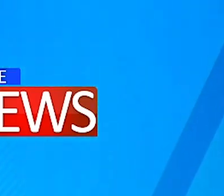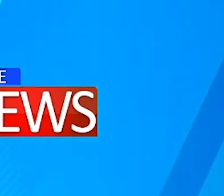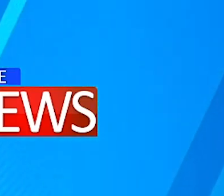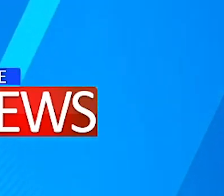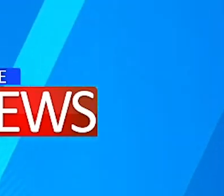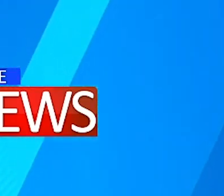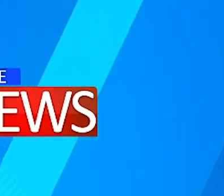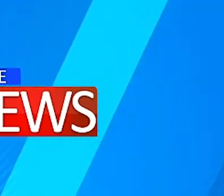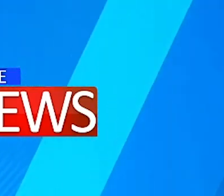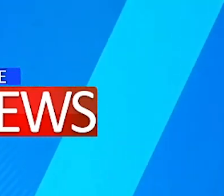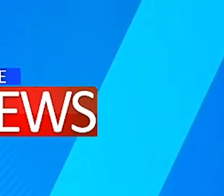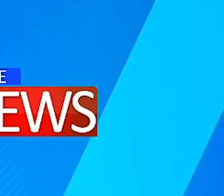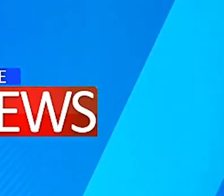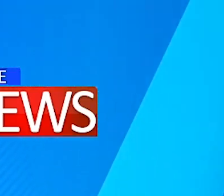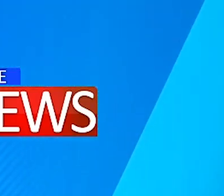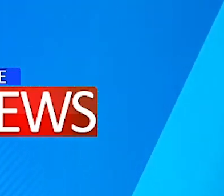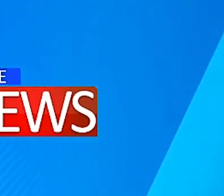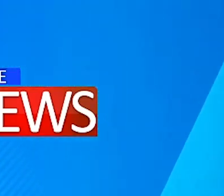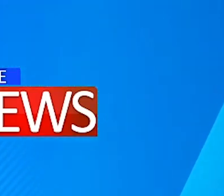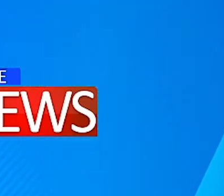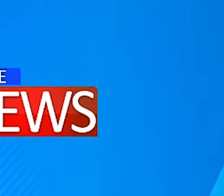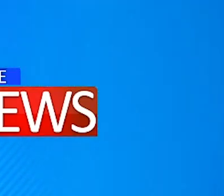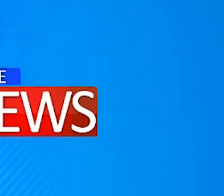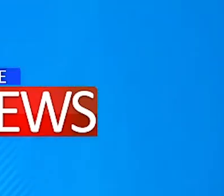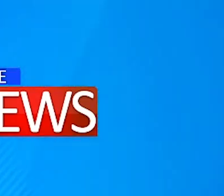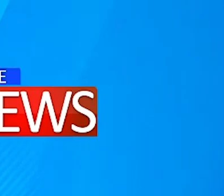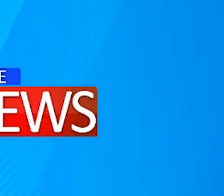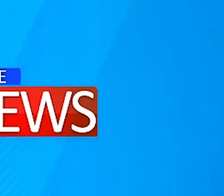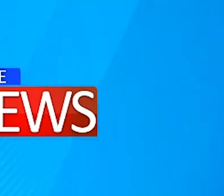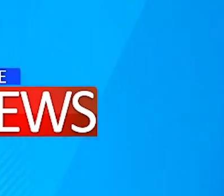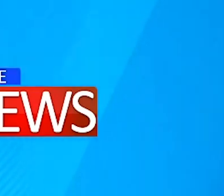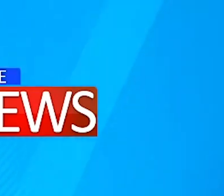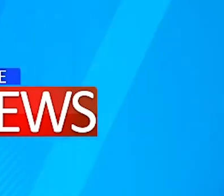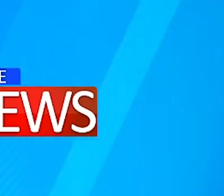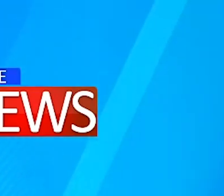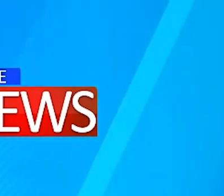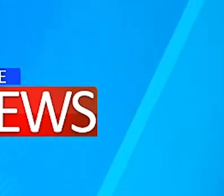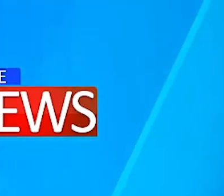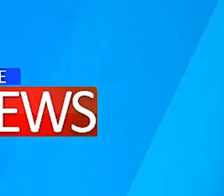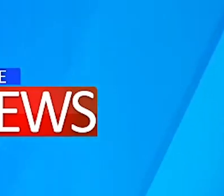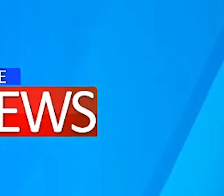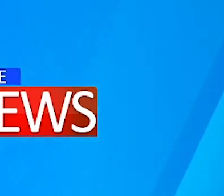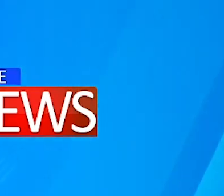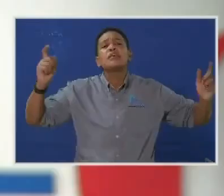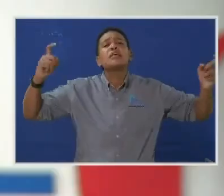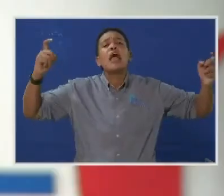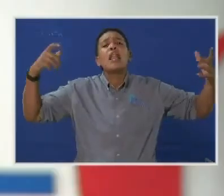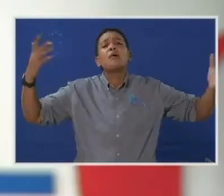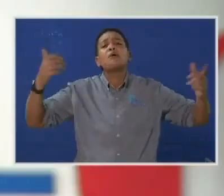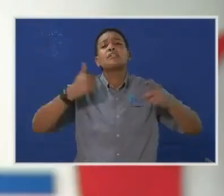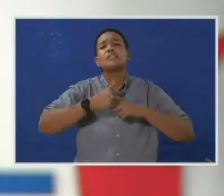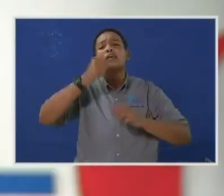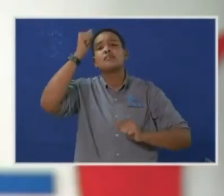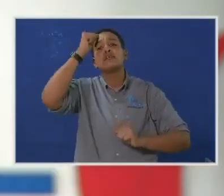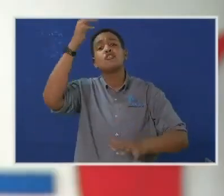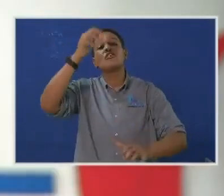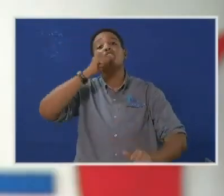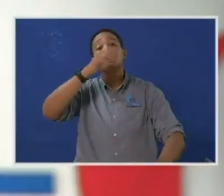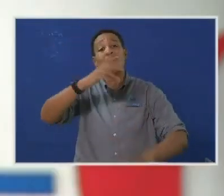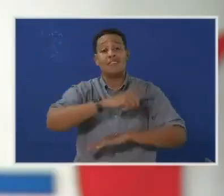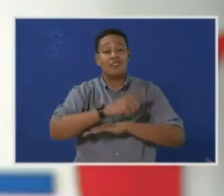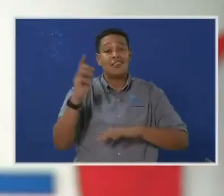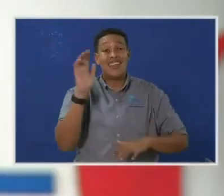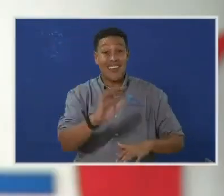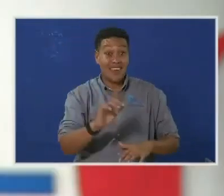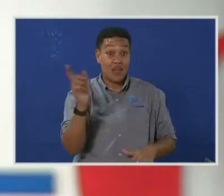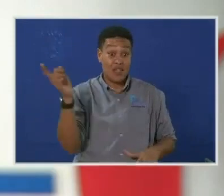Week began with a church service on Sunday at the Mandeville New Testament Church of God. Minister of State in the